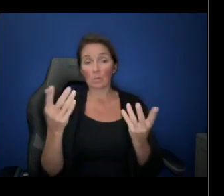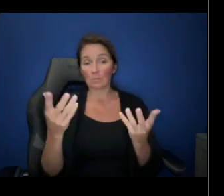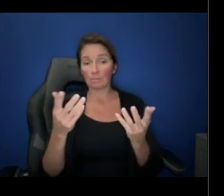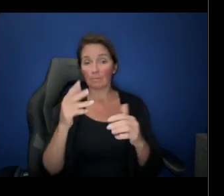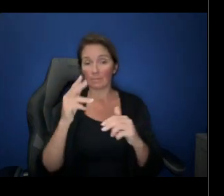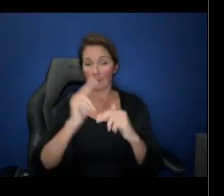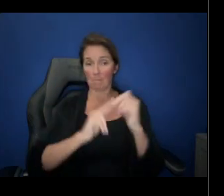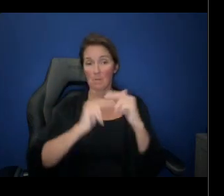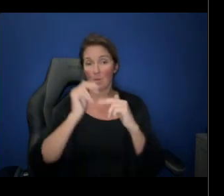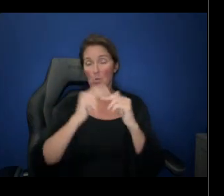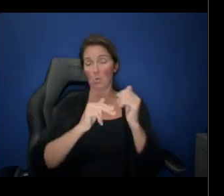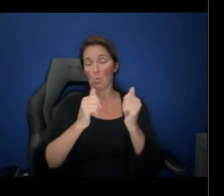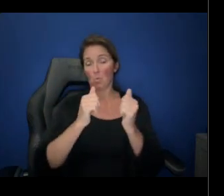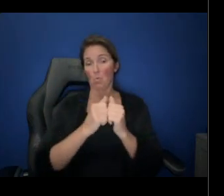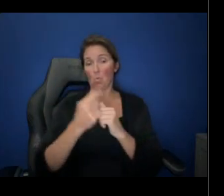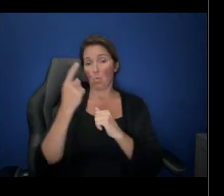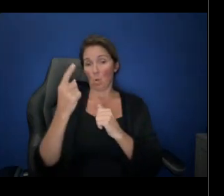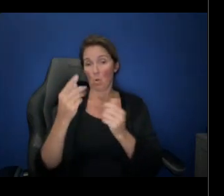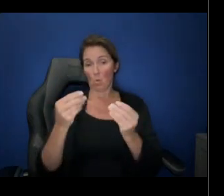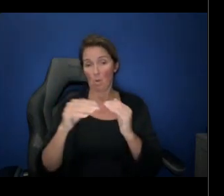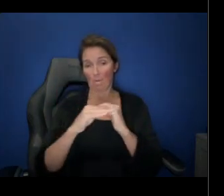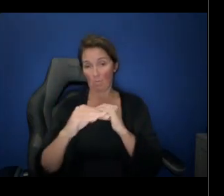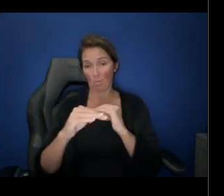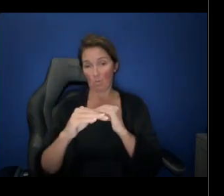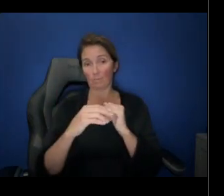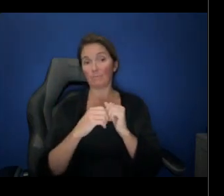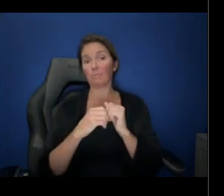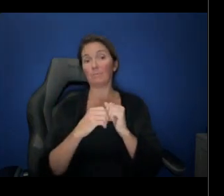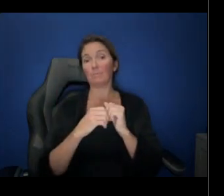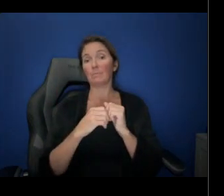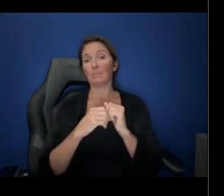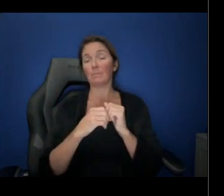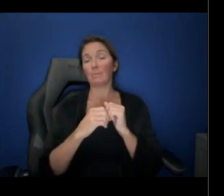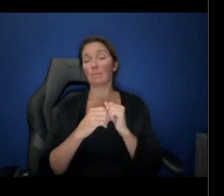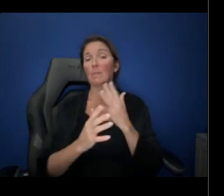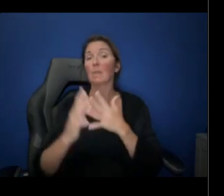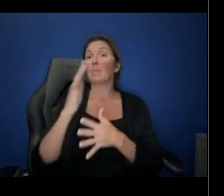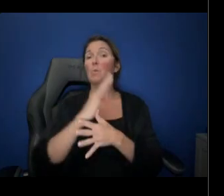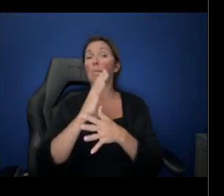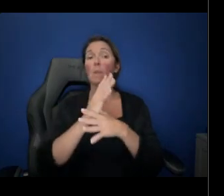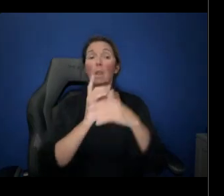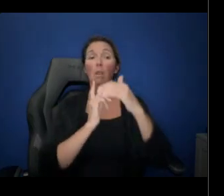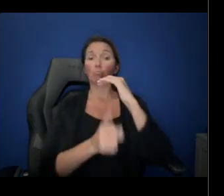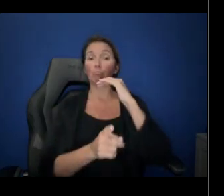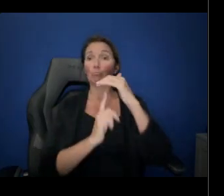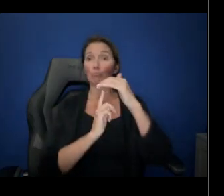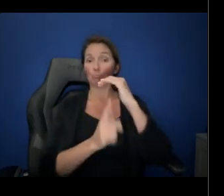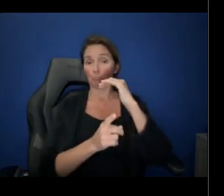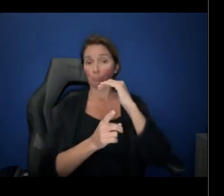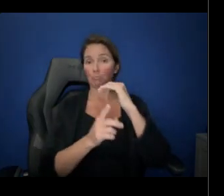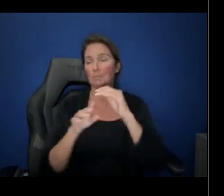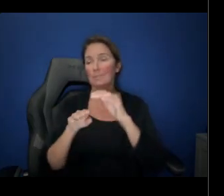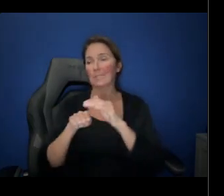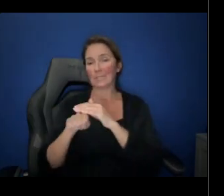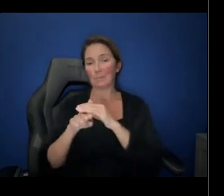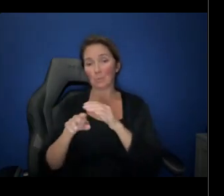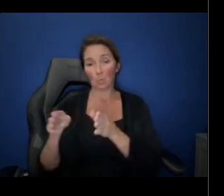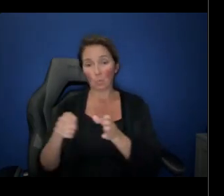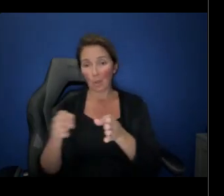in a building with only one ground floor, the primary entry and accessible